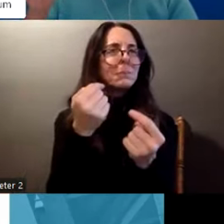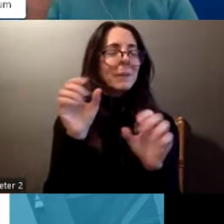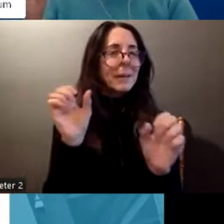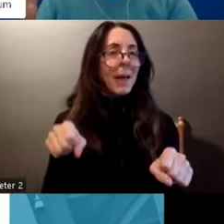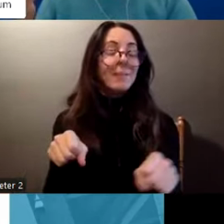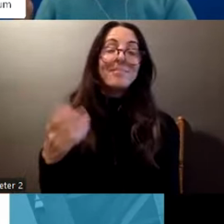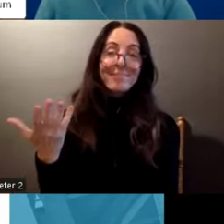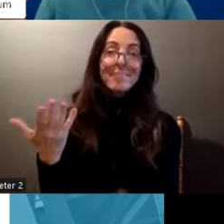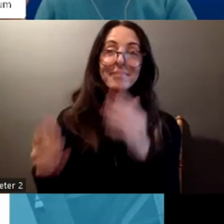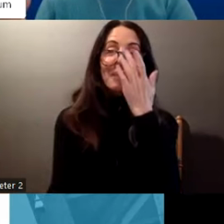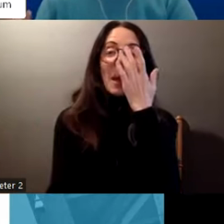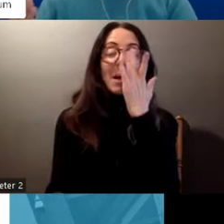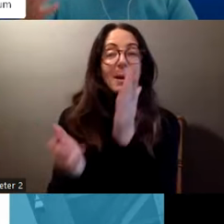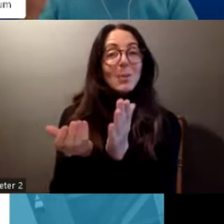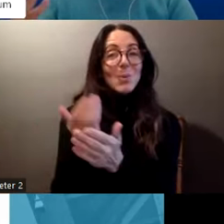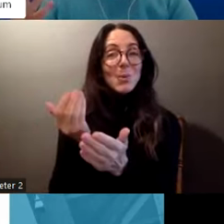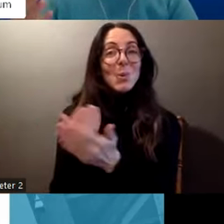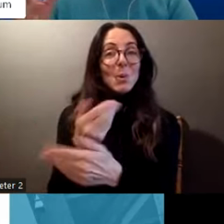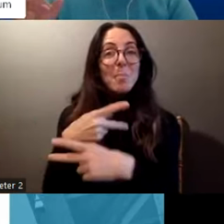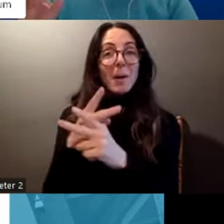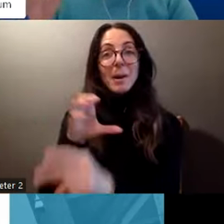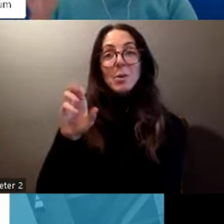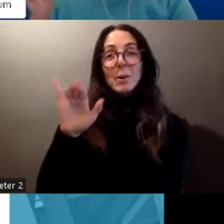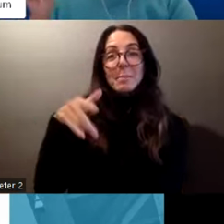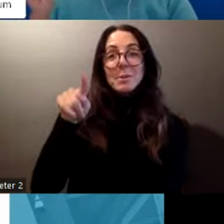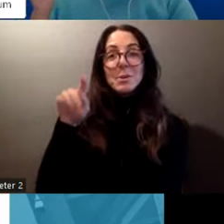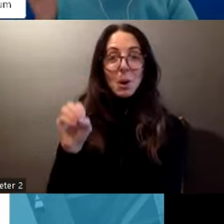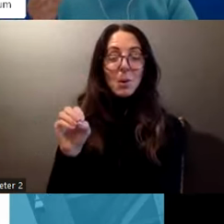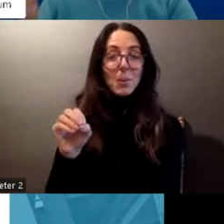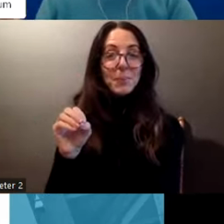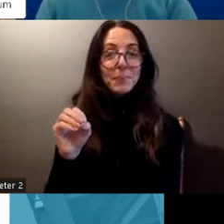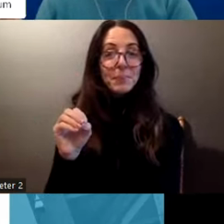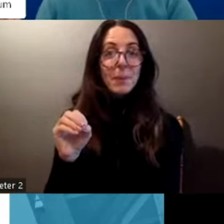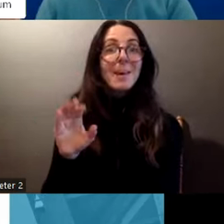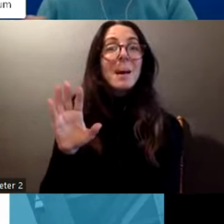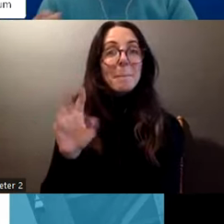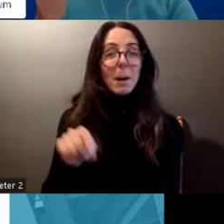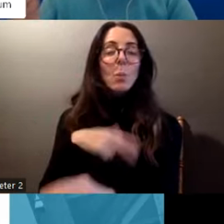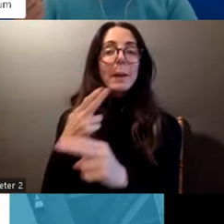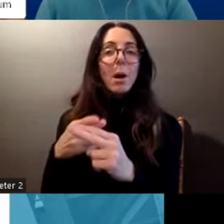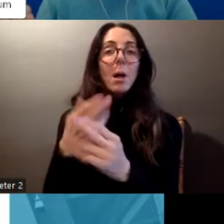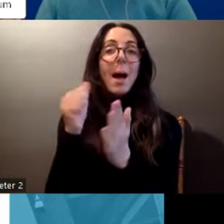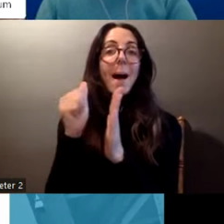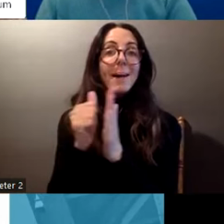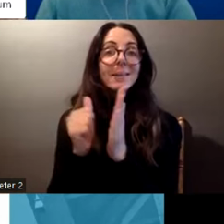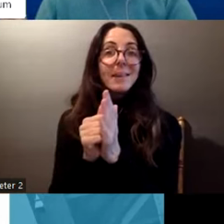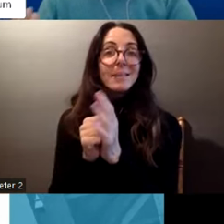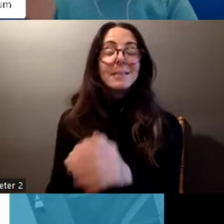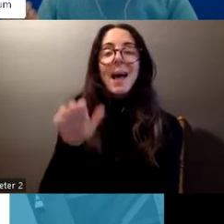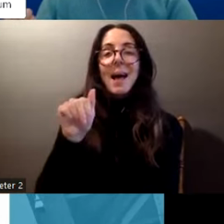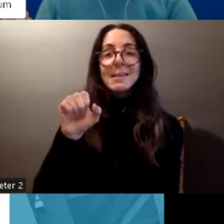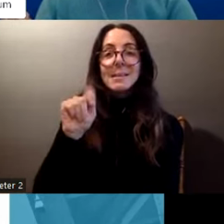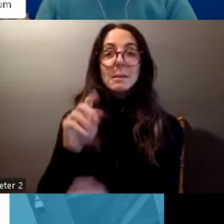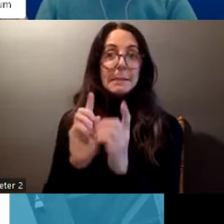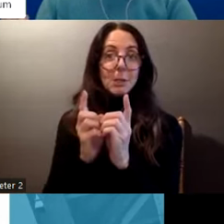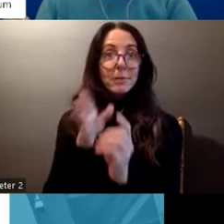another relatively new product, innovative. These are digital assets. Good example